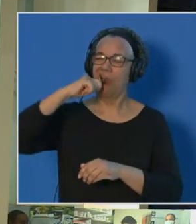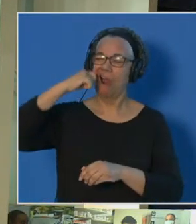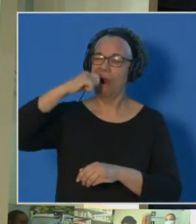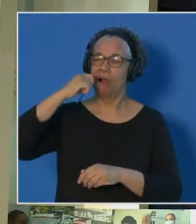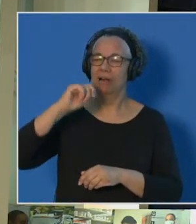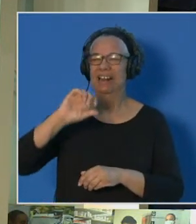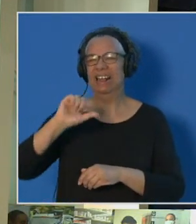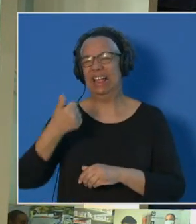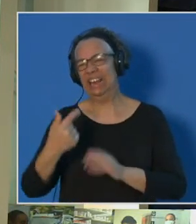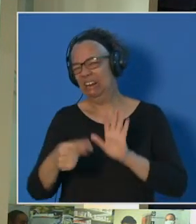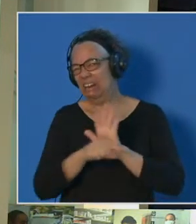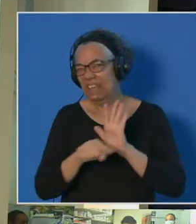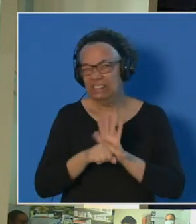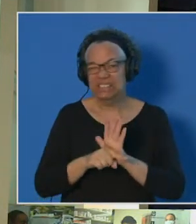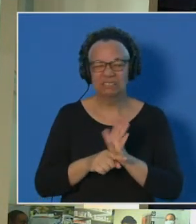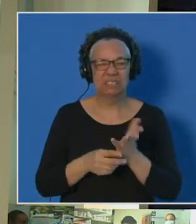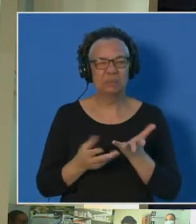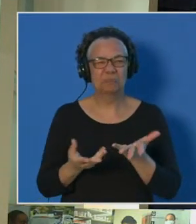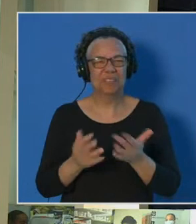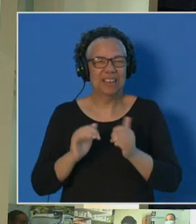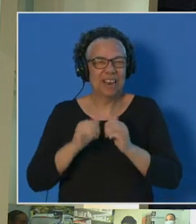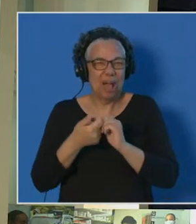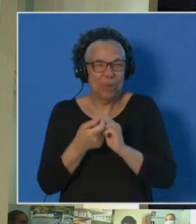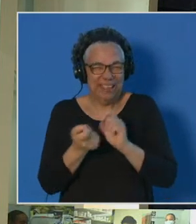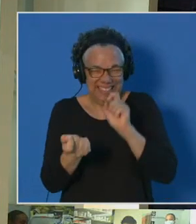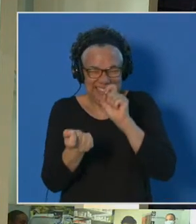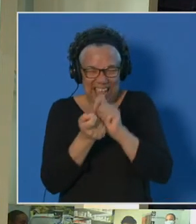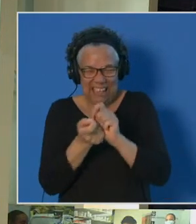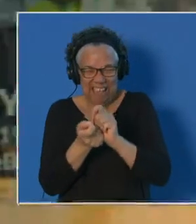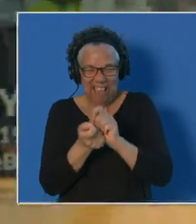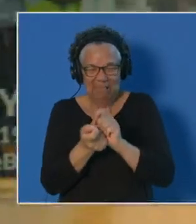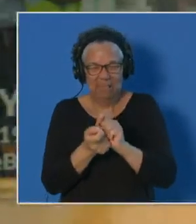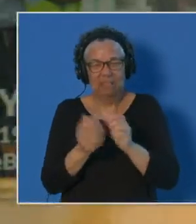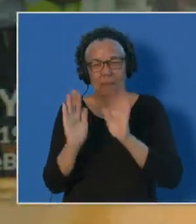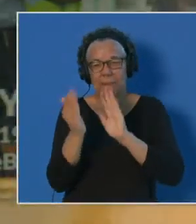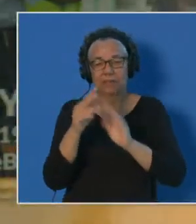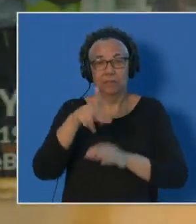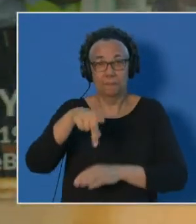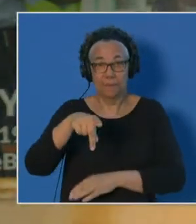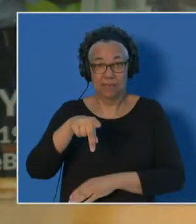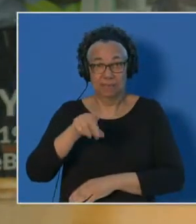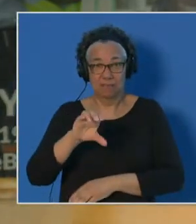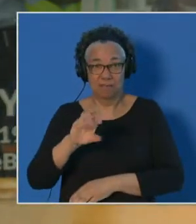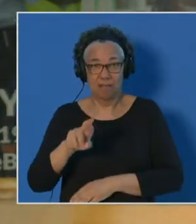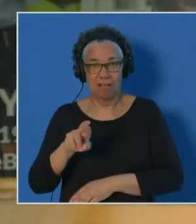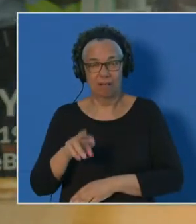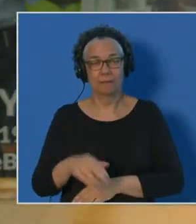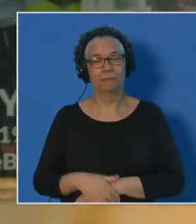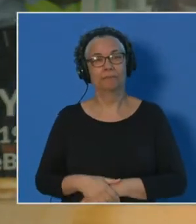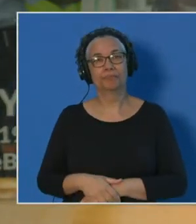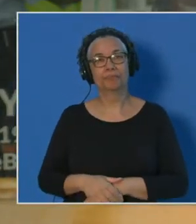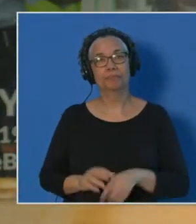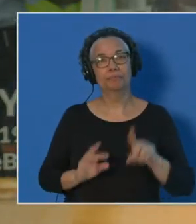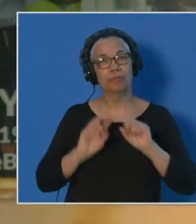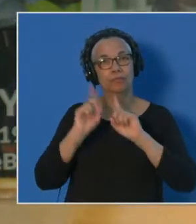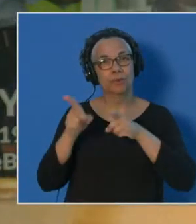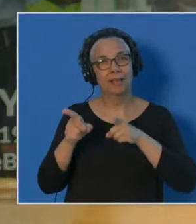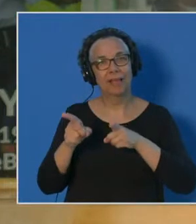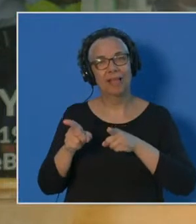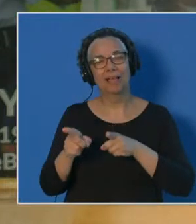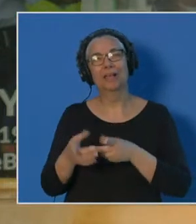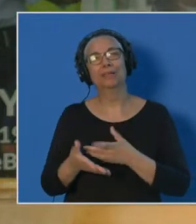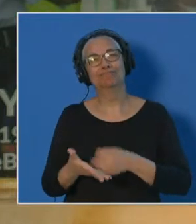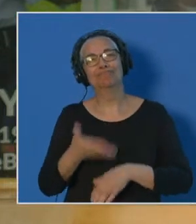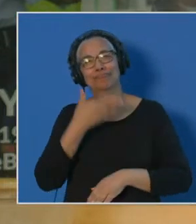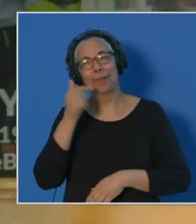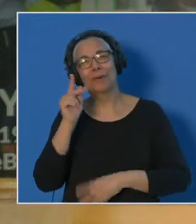to the accuracy or sensitivity compared to the standard PCR tests? I think the best person to have asked concerning the accuracy and